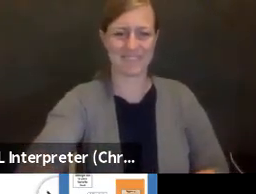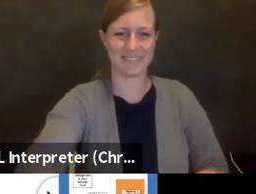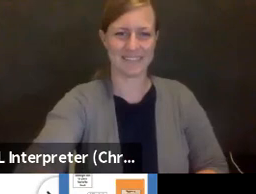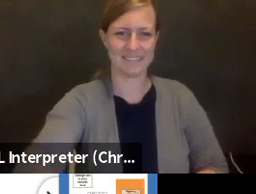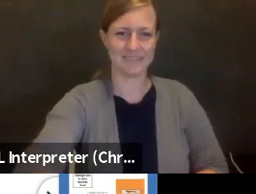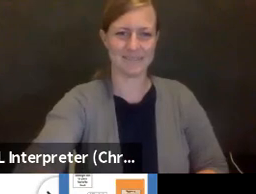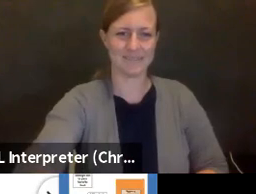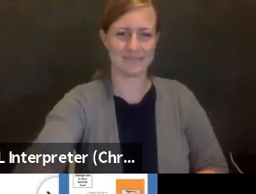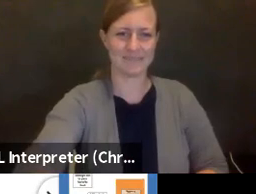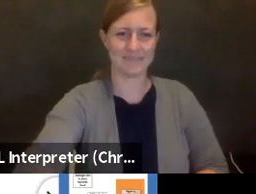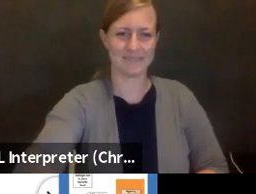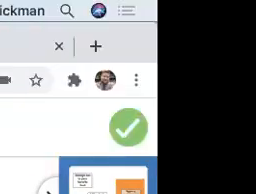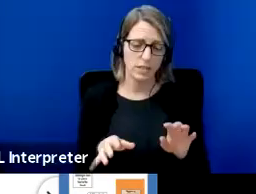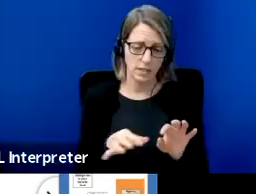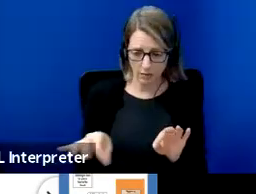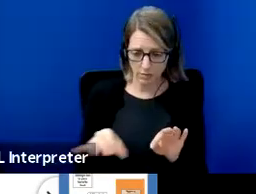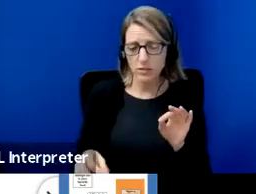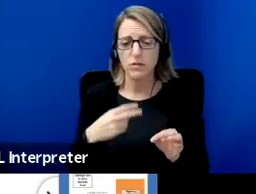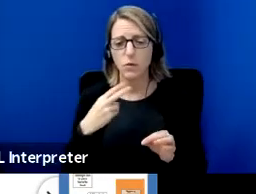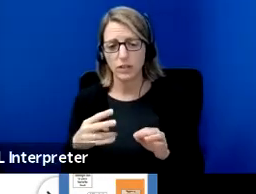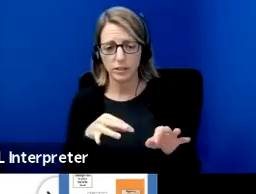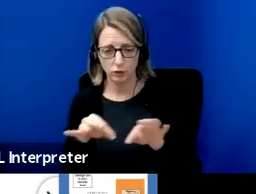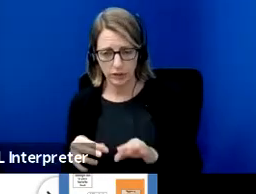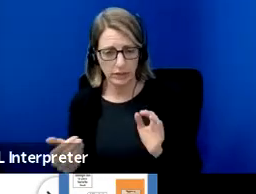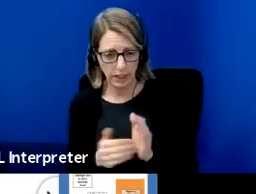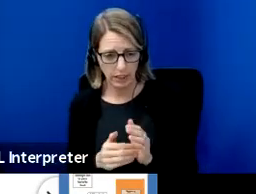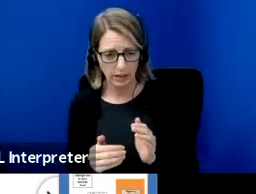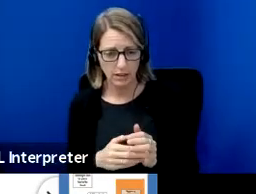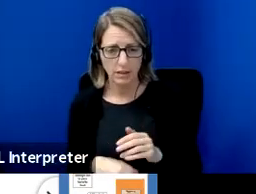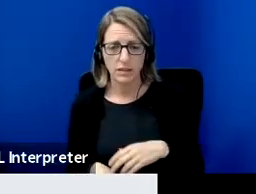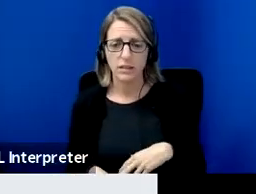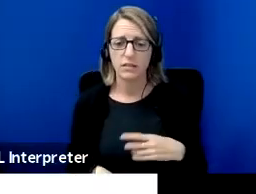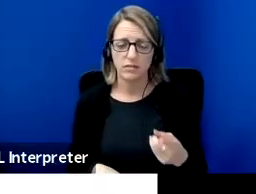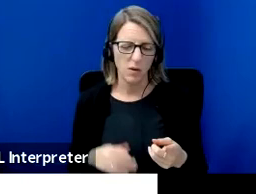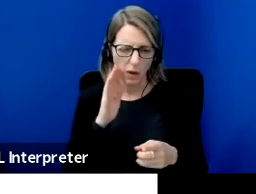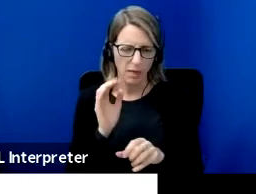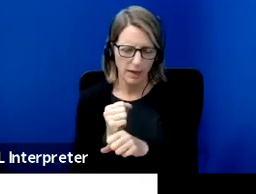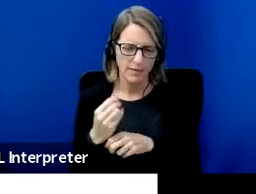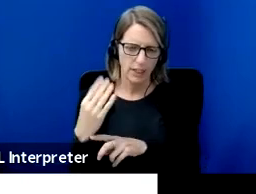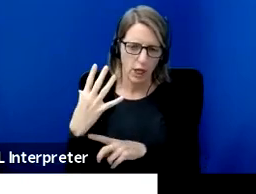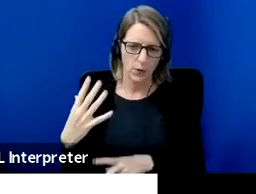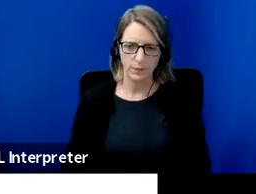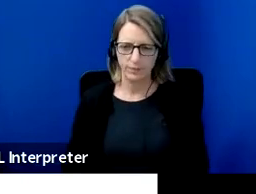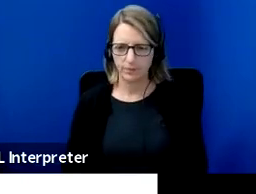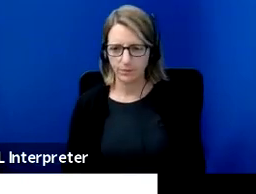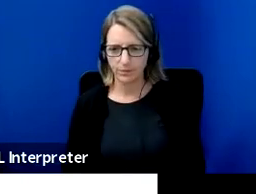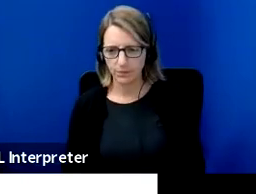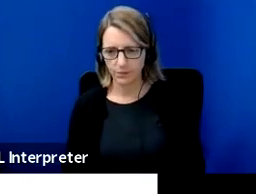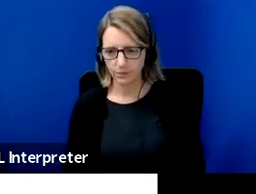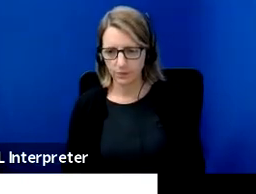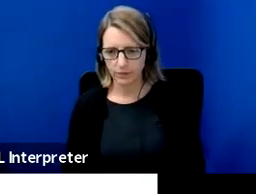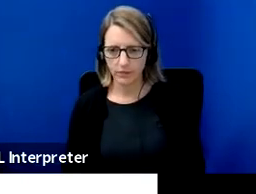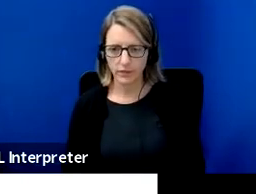instructions again. I could also make a little video, which I'm going to do, and talk about how to do